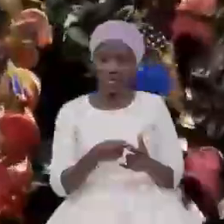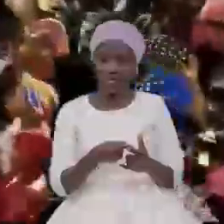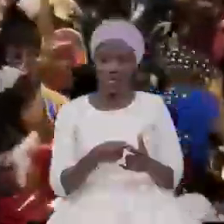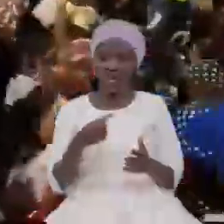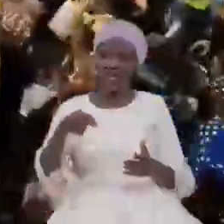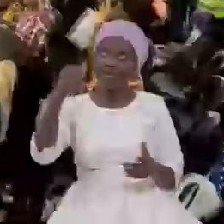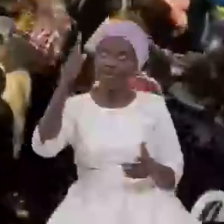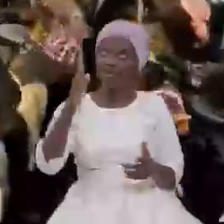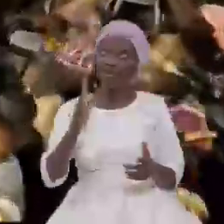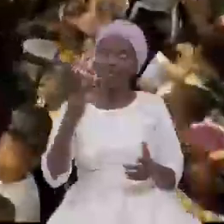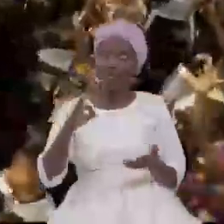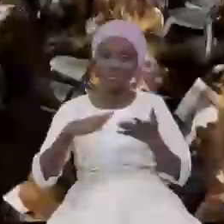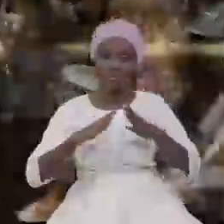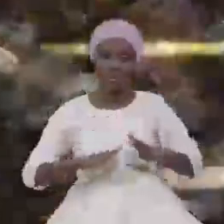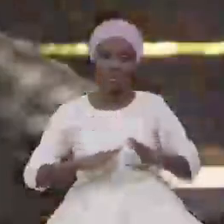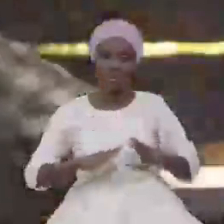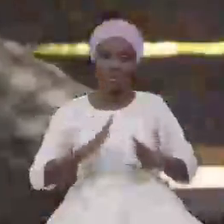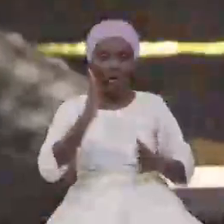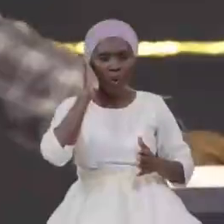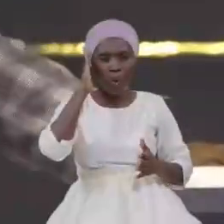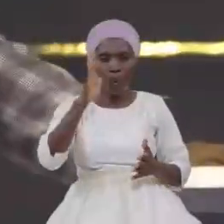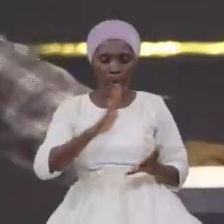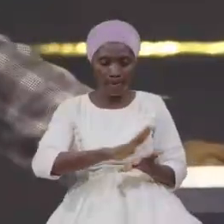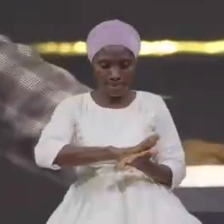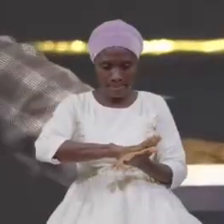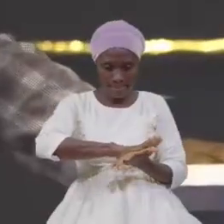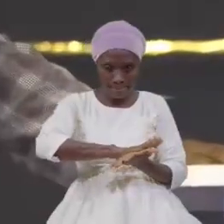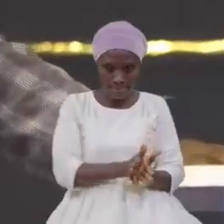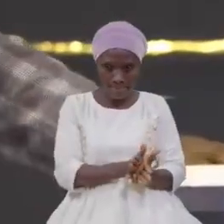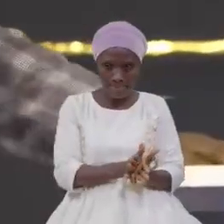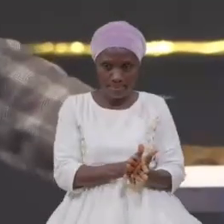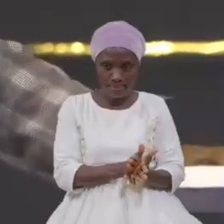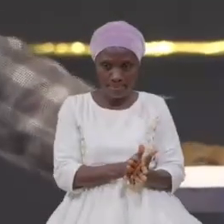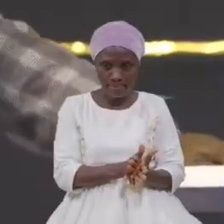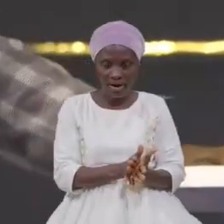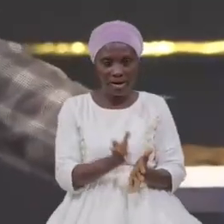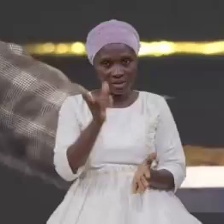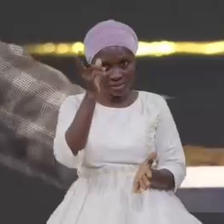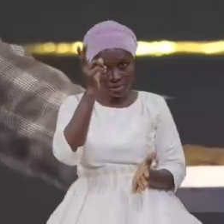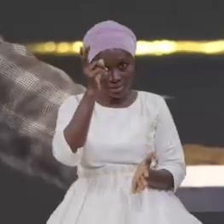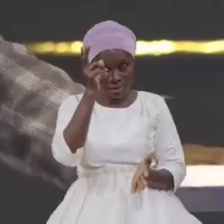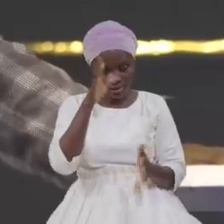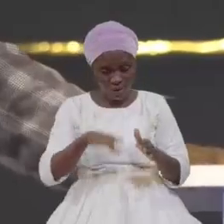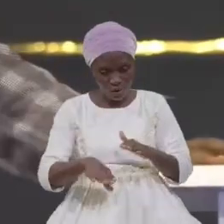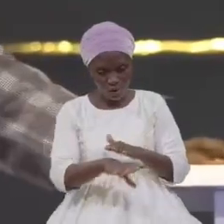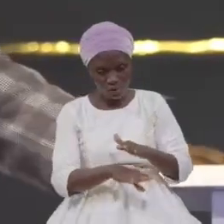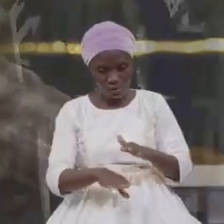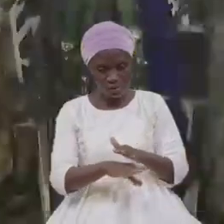peace will bruise Satan under your feet